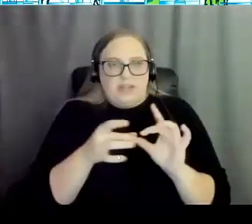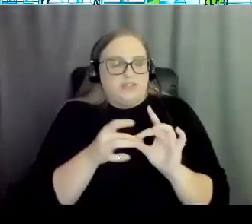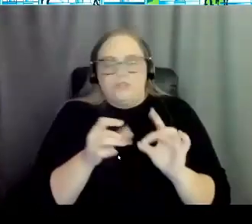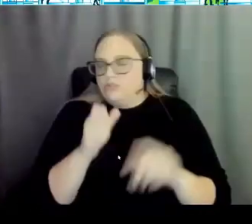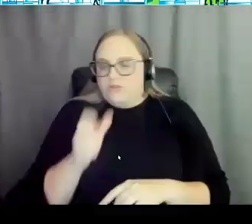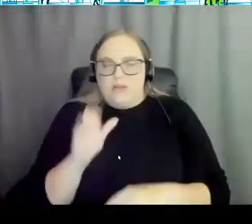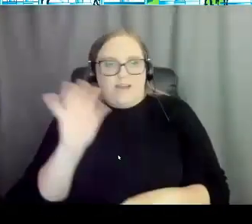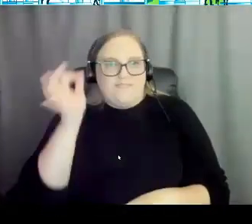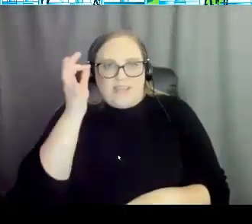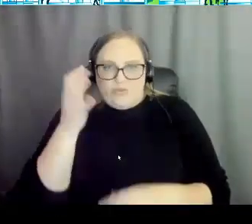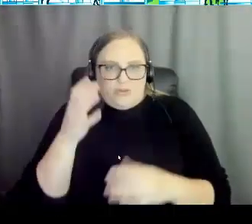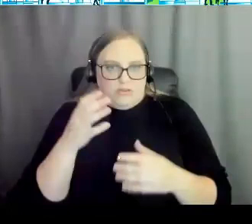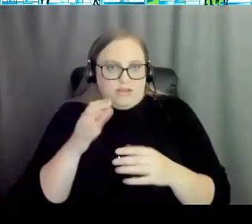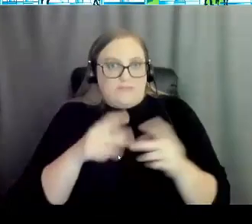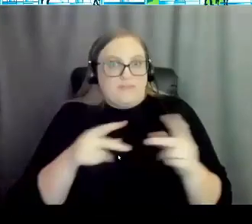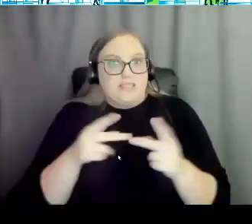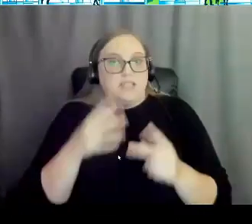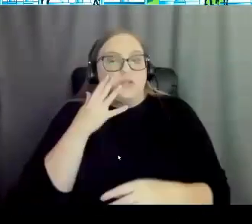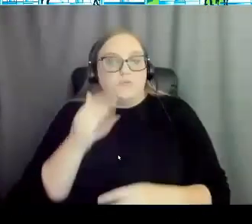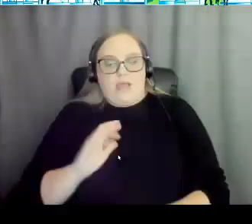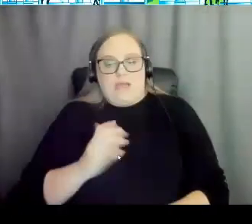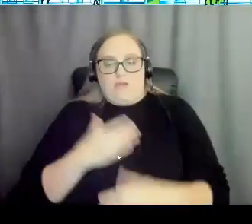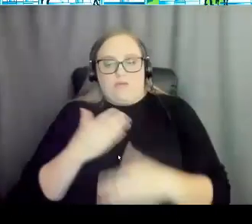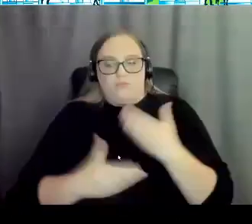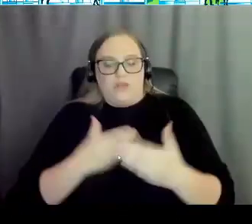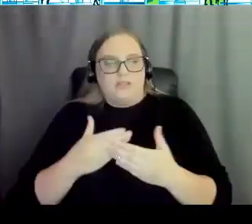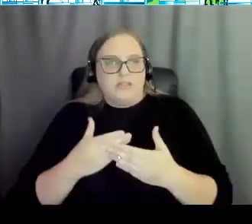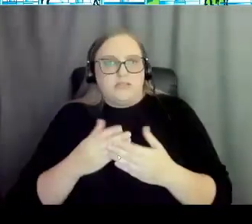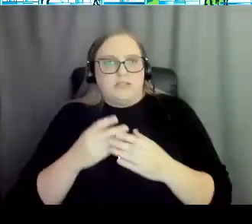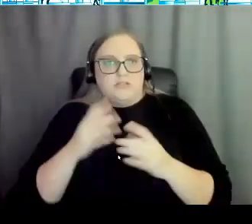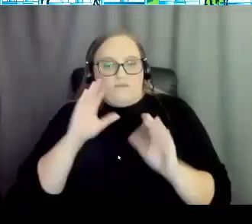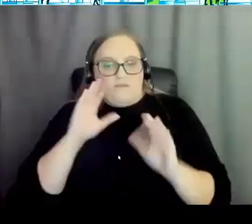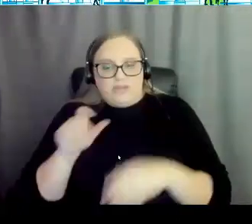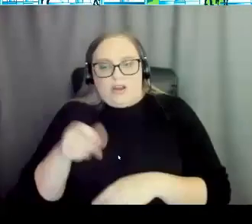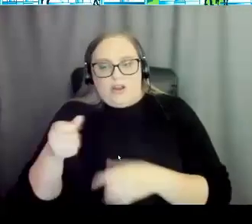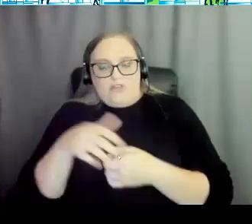federal facilities. And so that's why our process is focused on other sites.